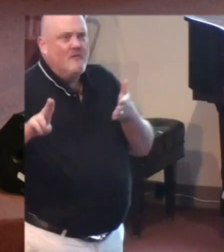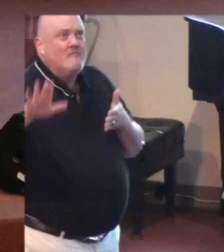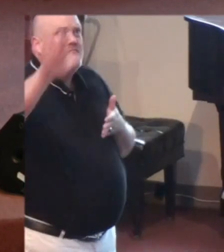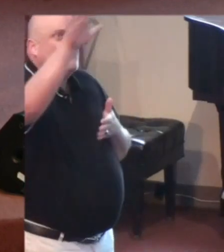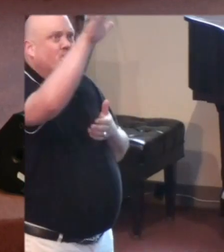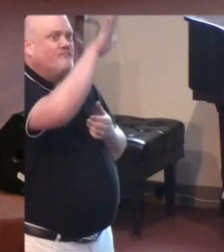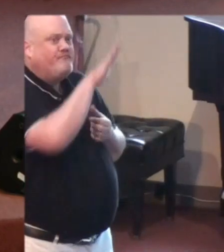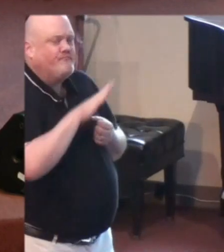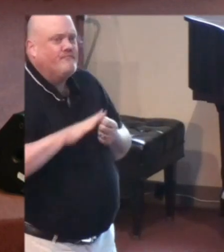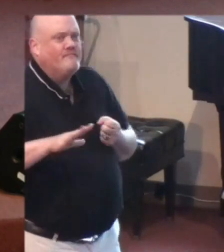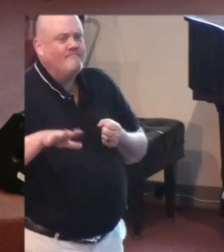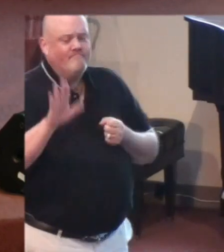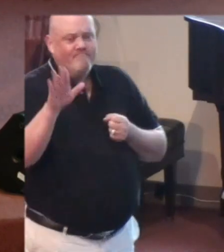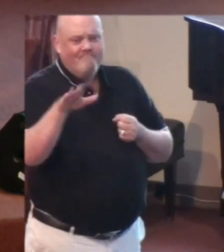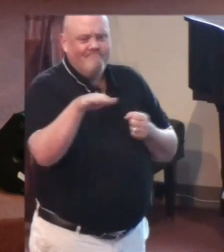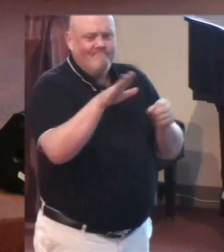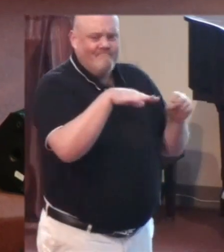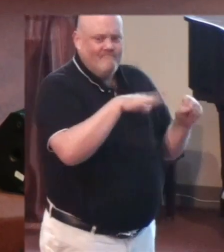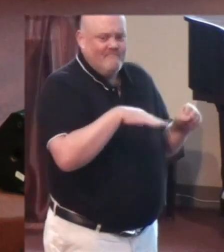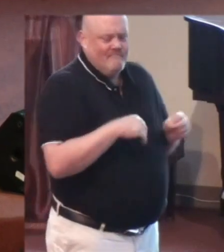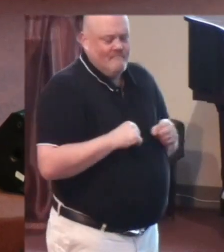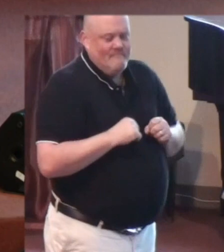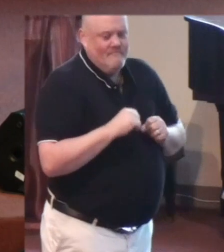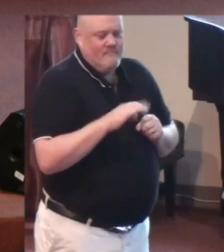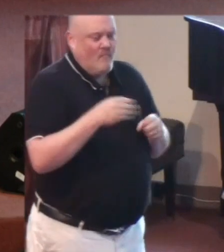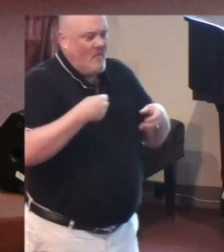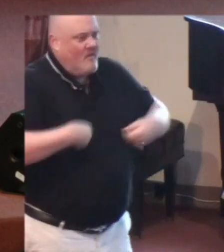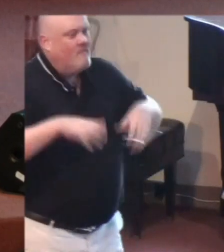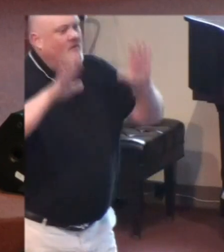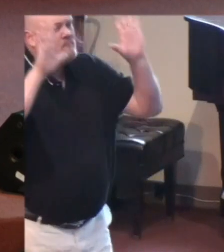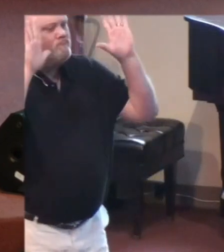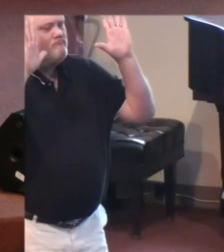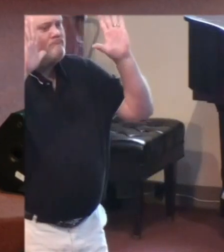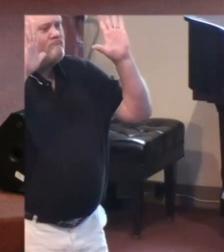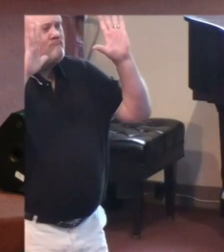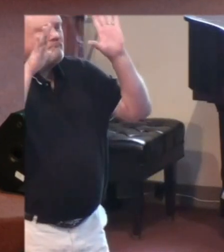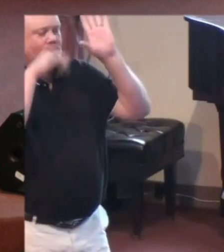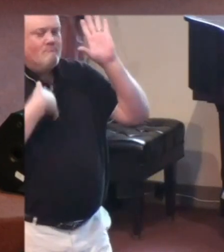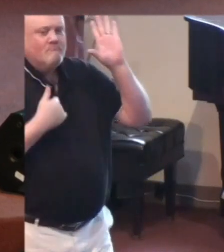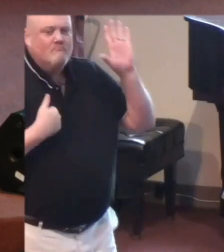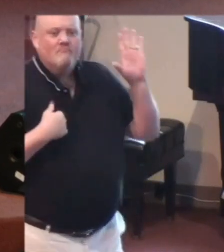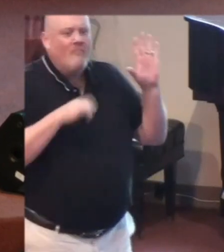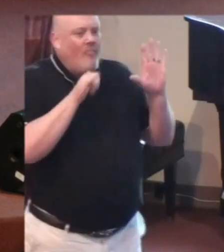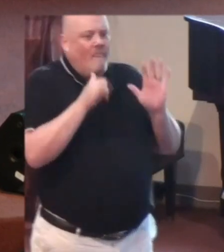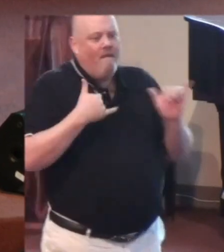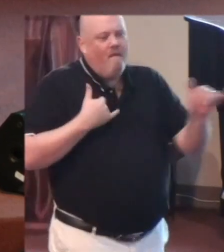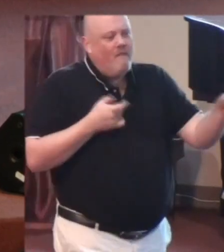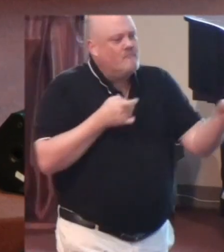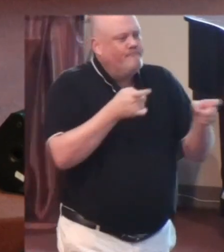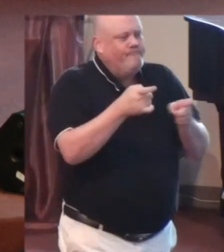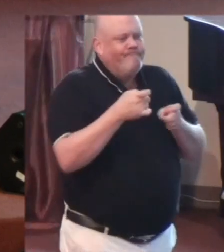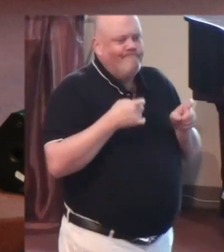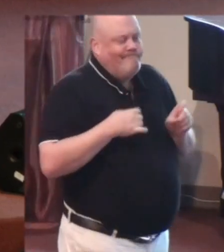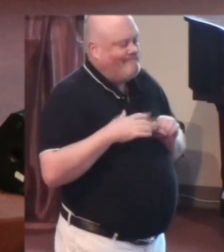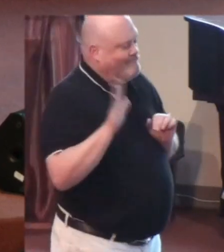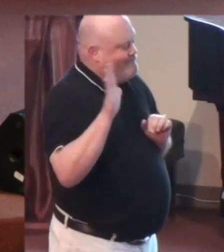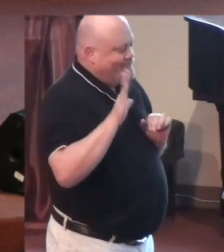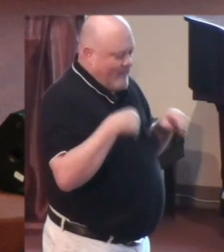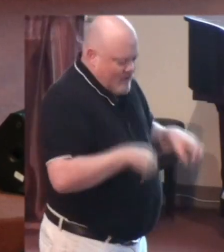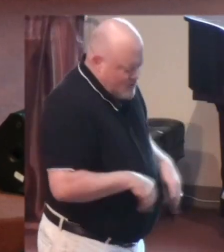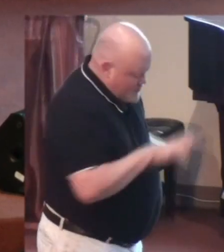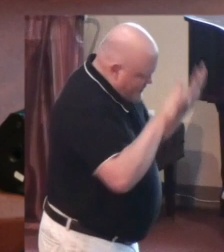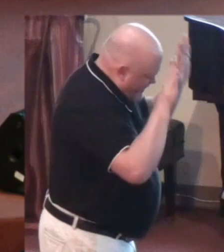universe. Hands up and surrender, wave your little white